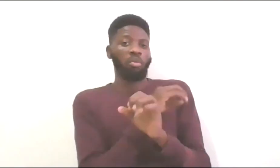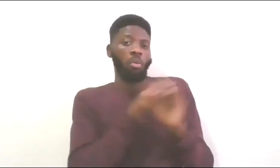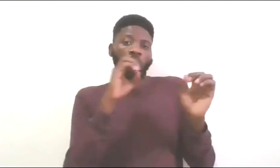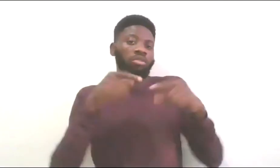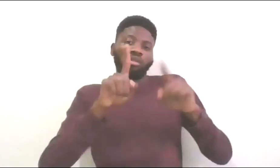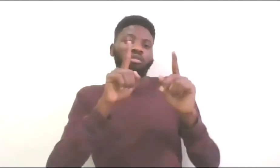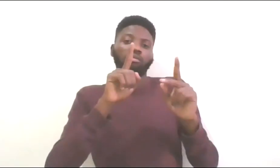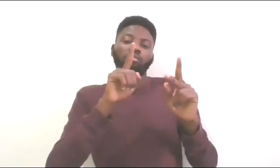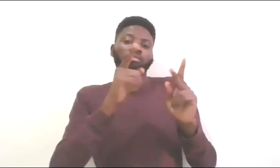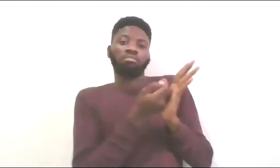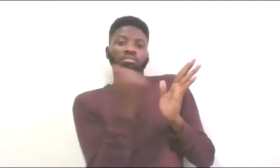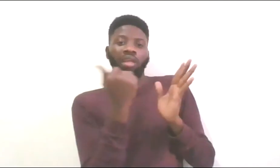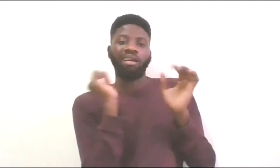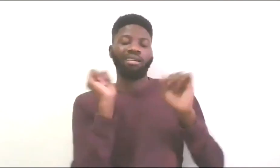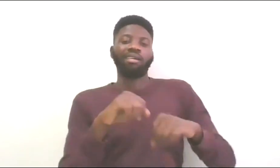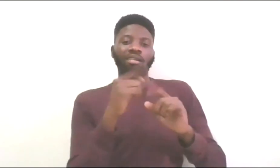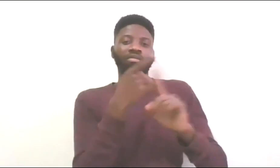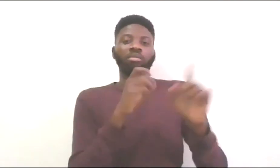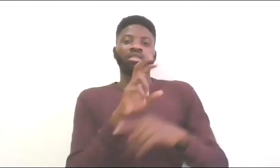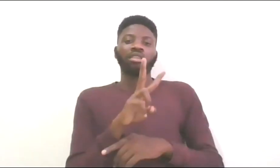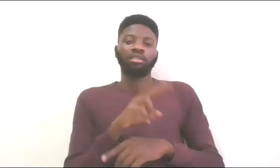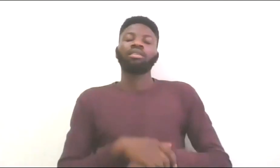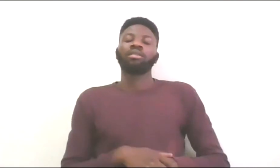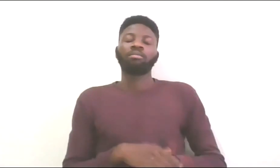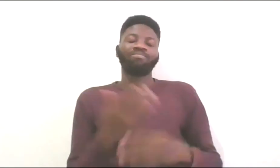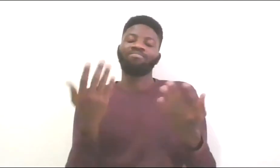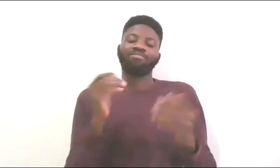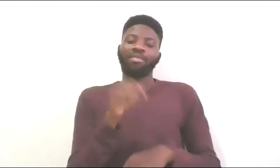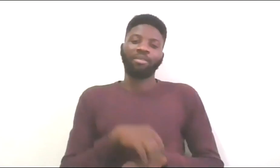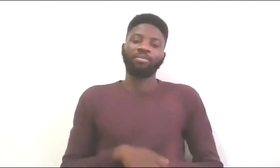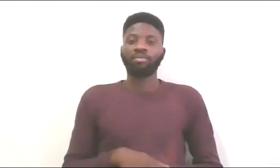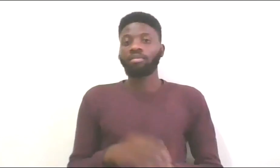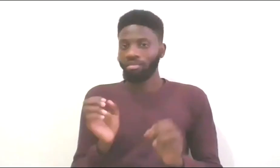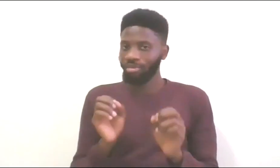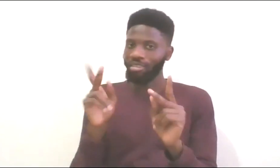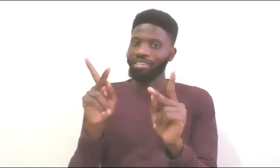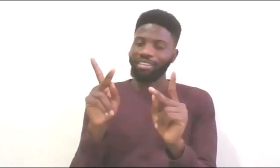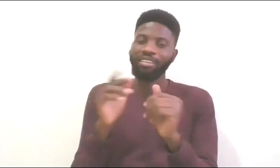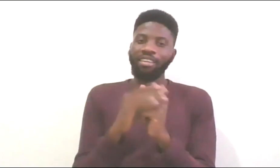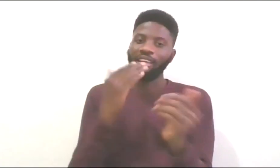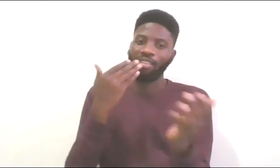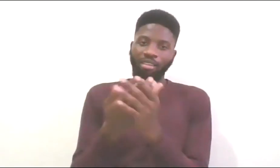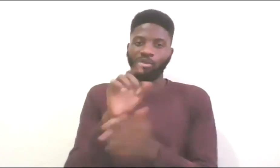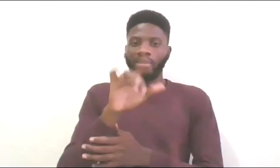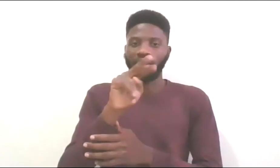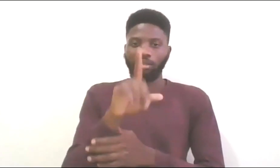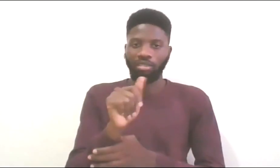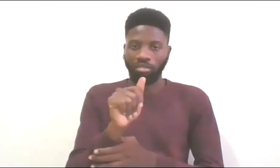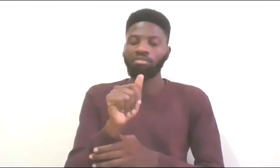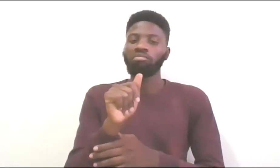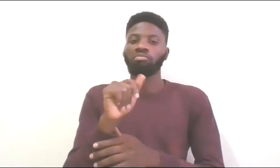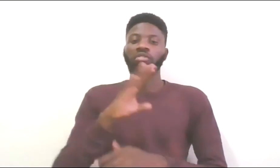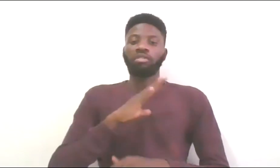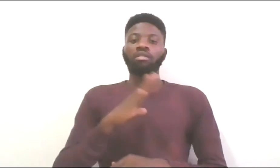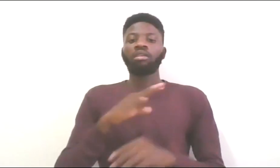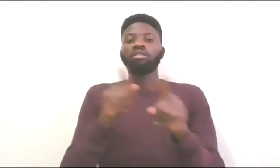choose to exclude it from the CV. So, yeah. All right. Thank you. I think that's okay.